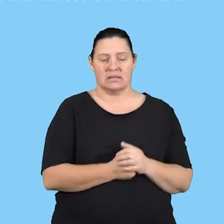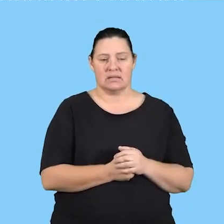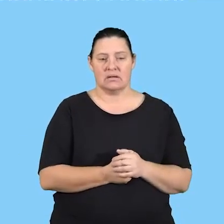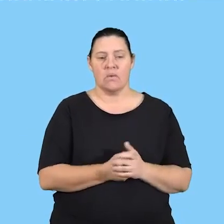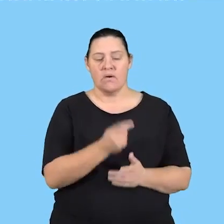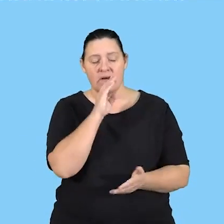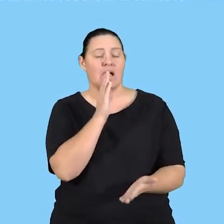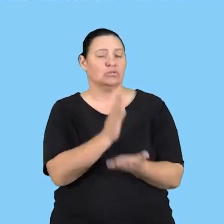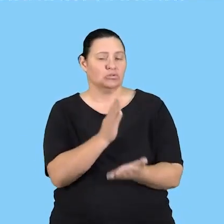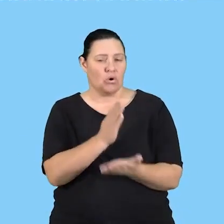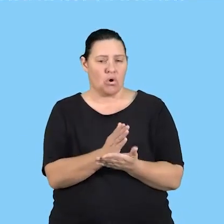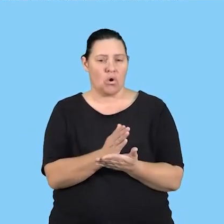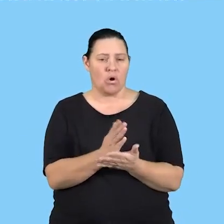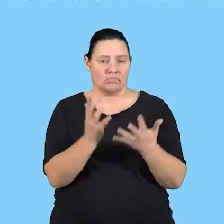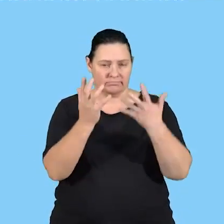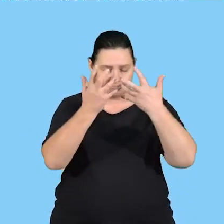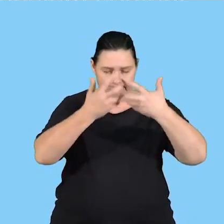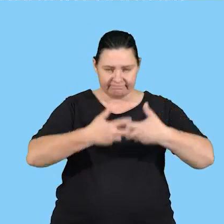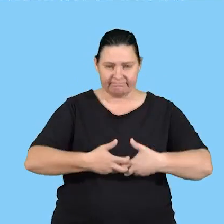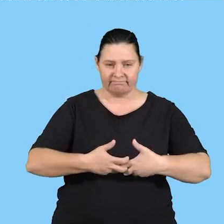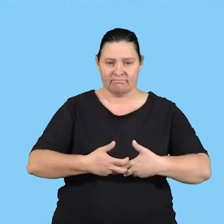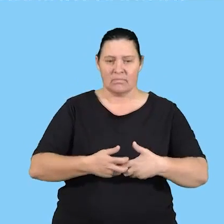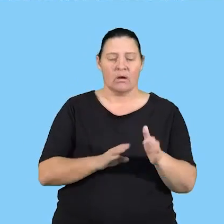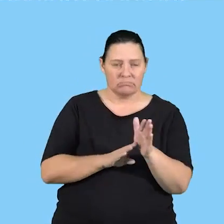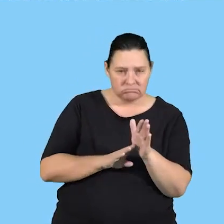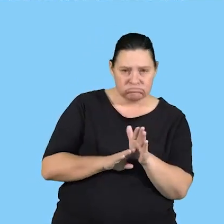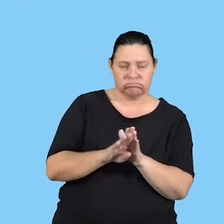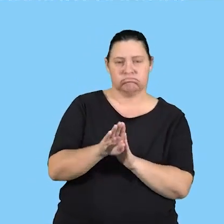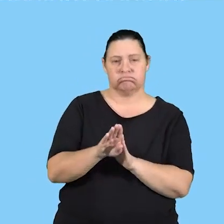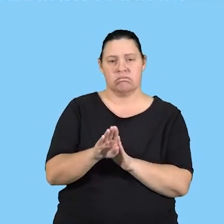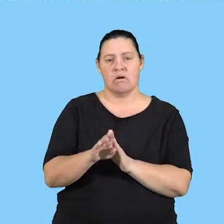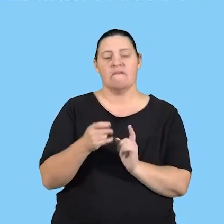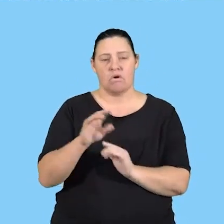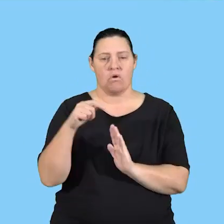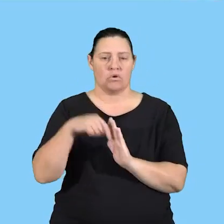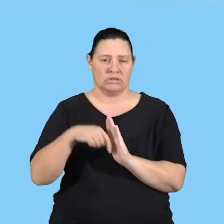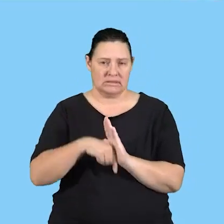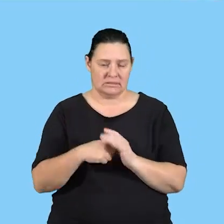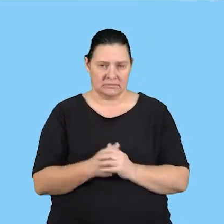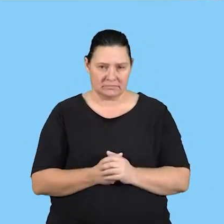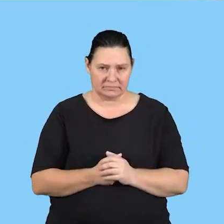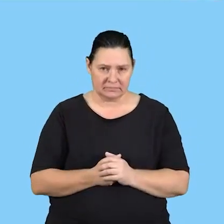have ensured that there is coherence and progression of content.